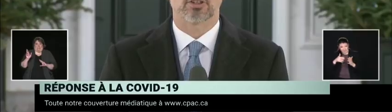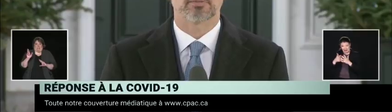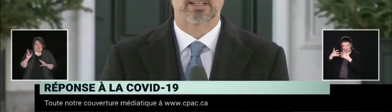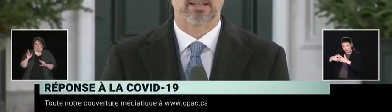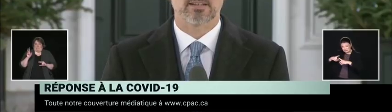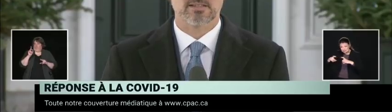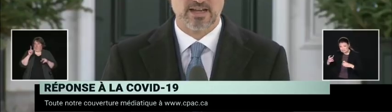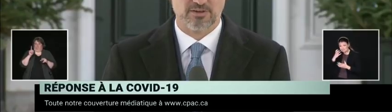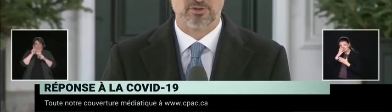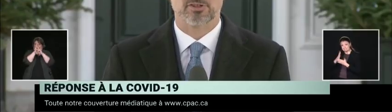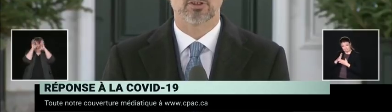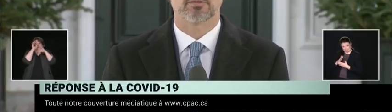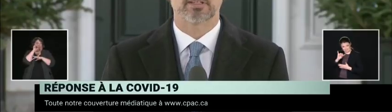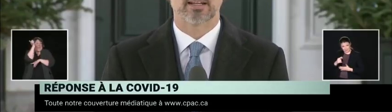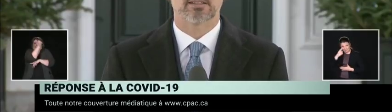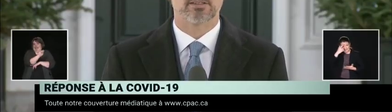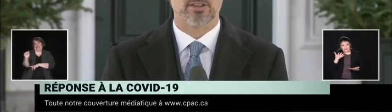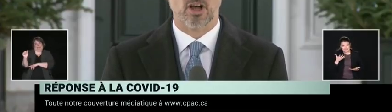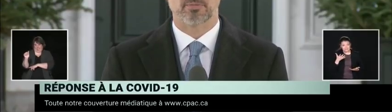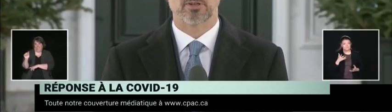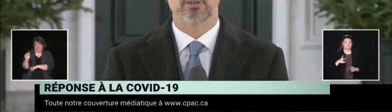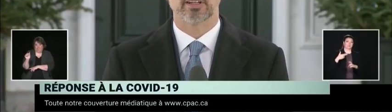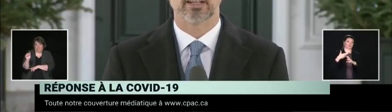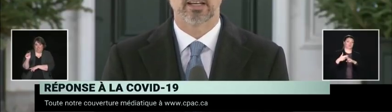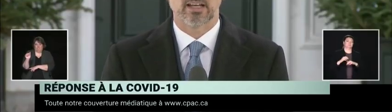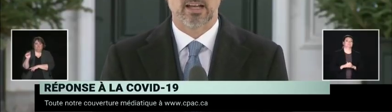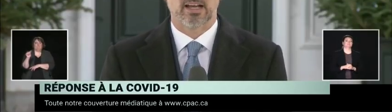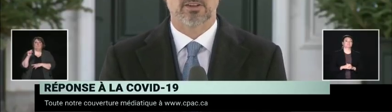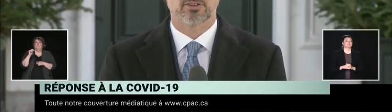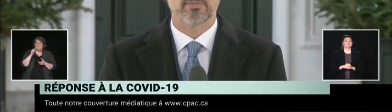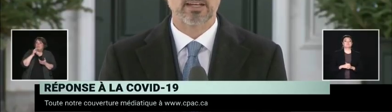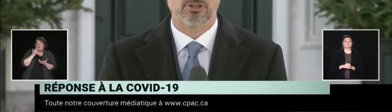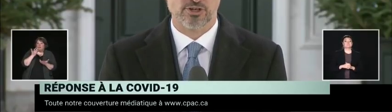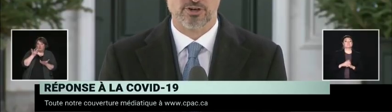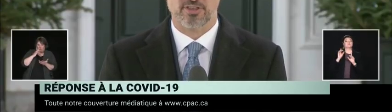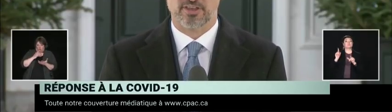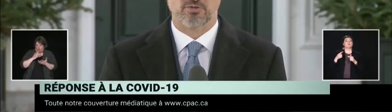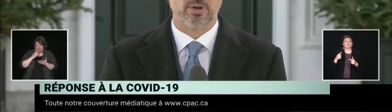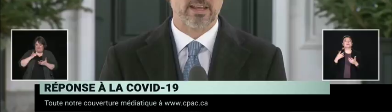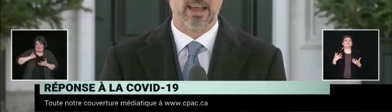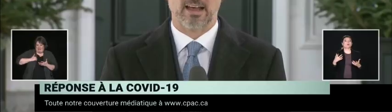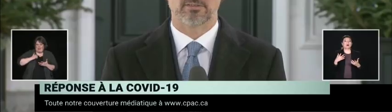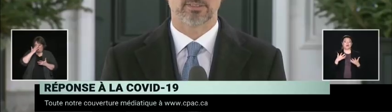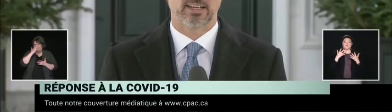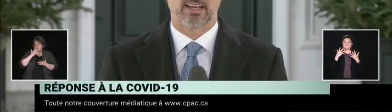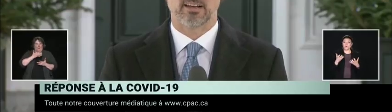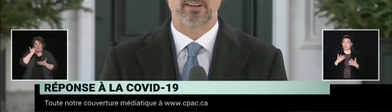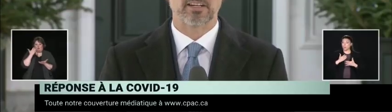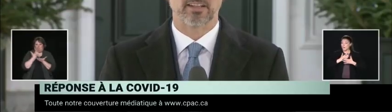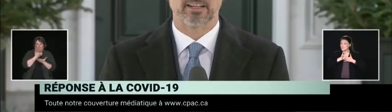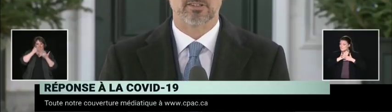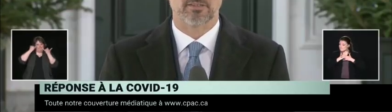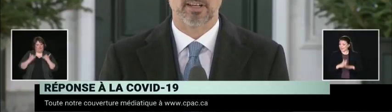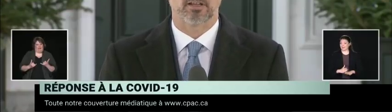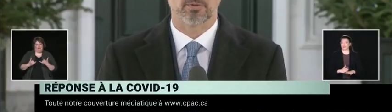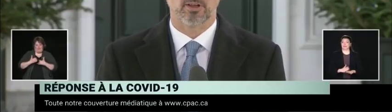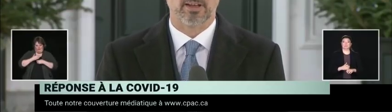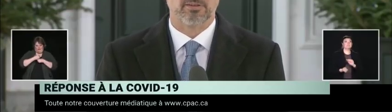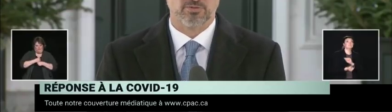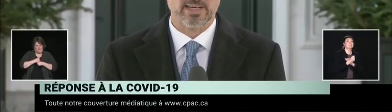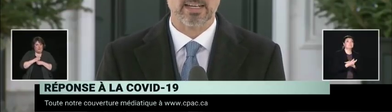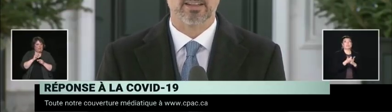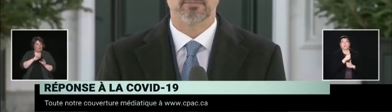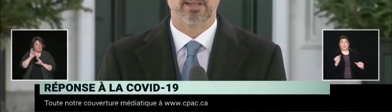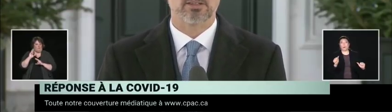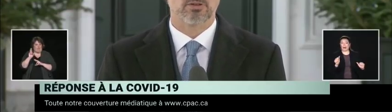any circumstances and every circumstances. And the opportunity to make sure that we have ventilators available